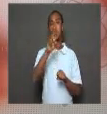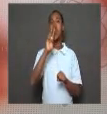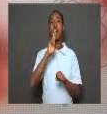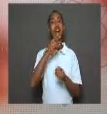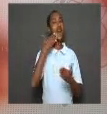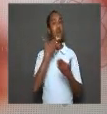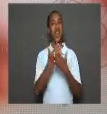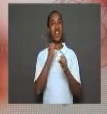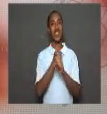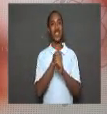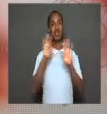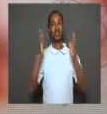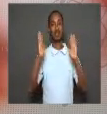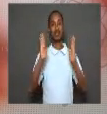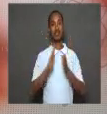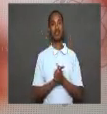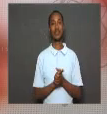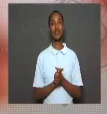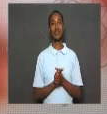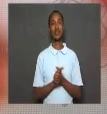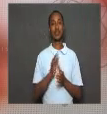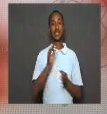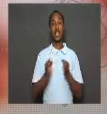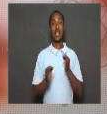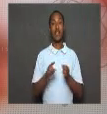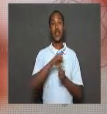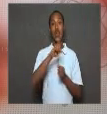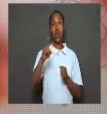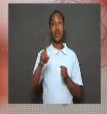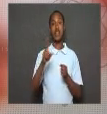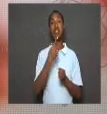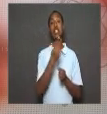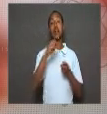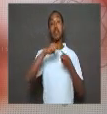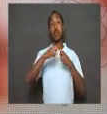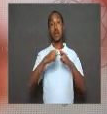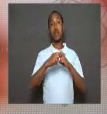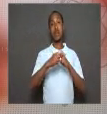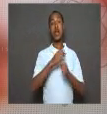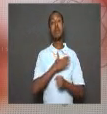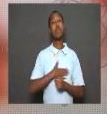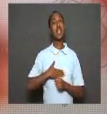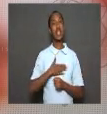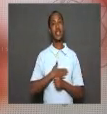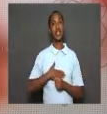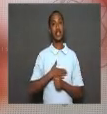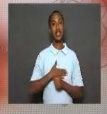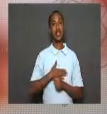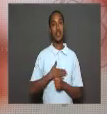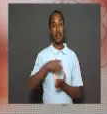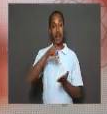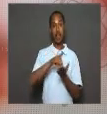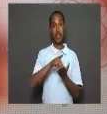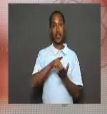doing well. If you had some trouble with this activity, please review your notes at